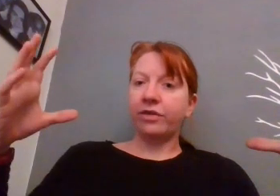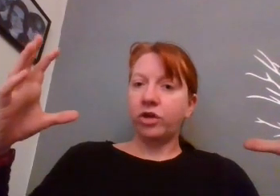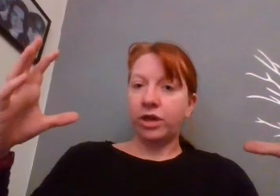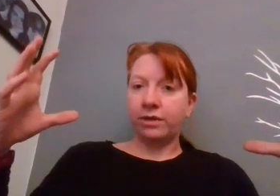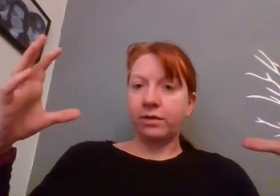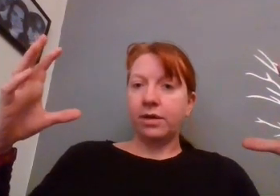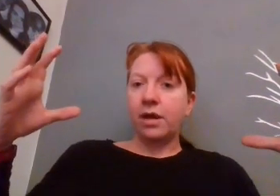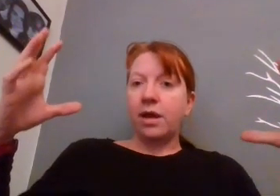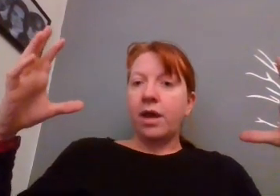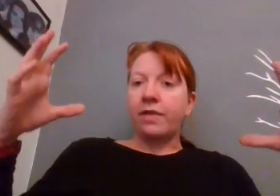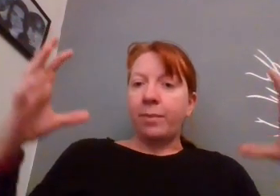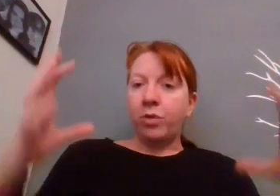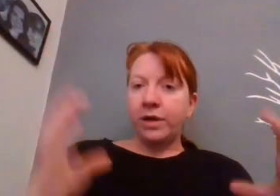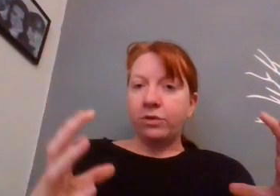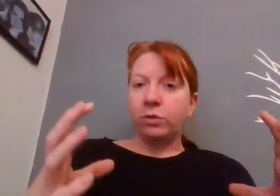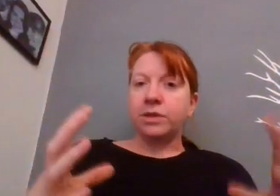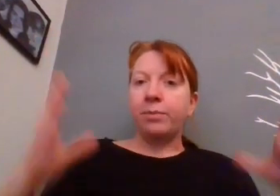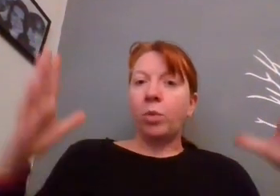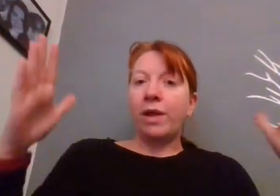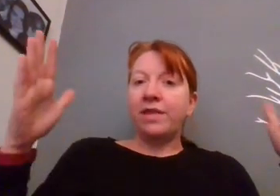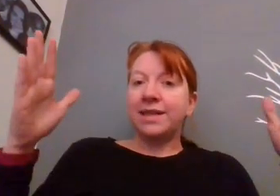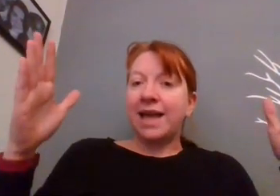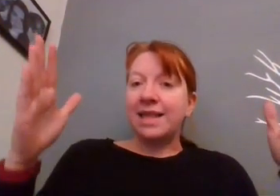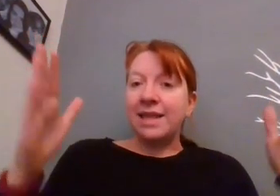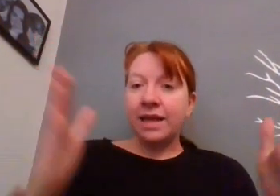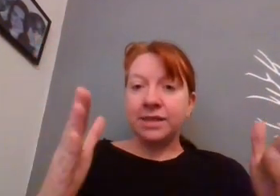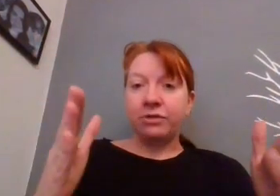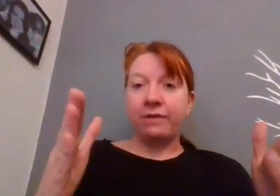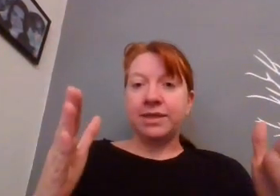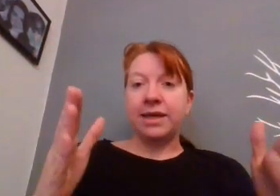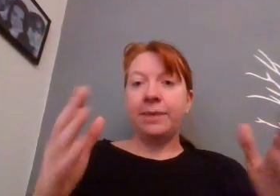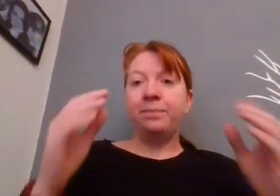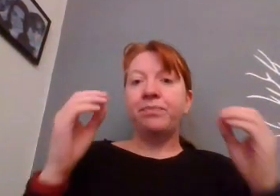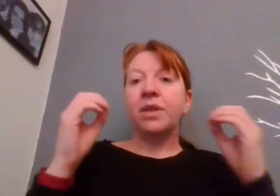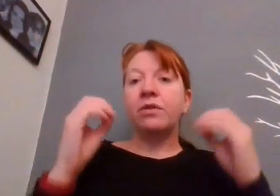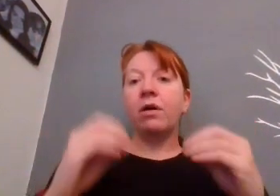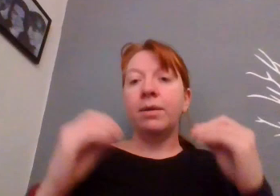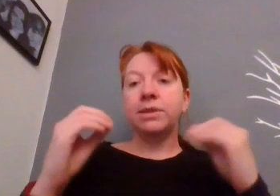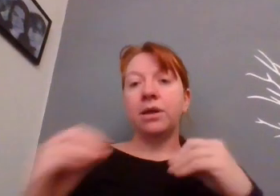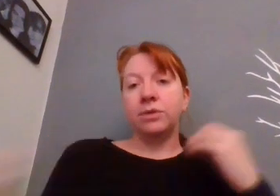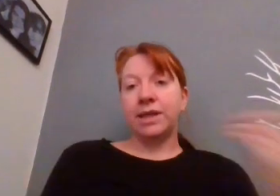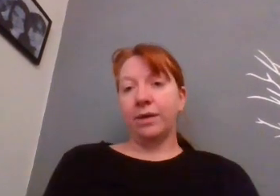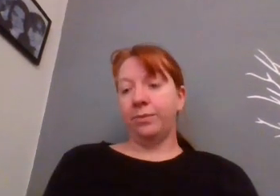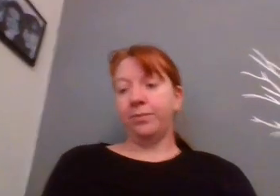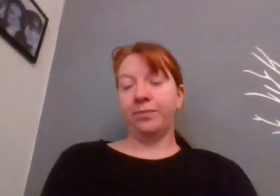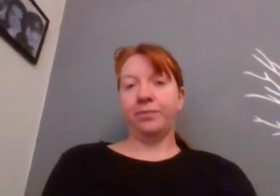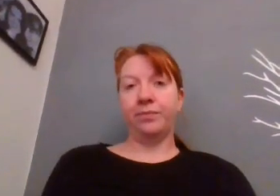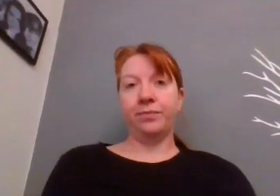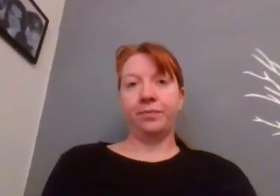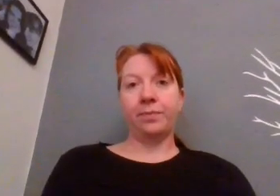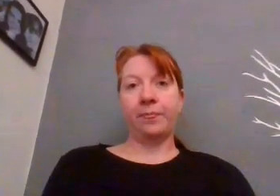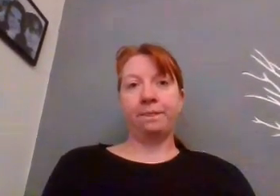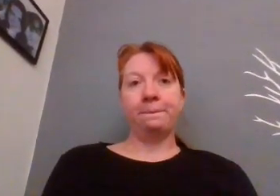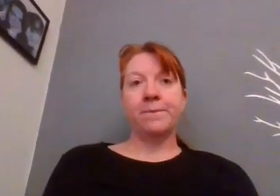just like the sheet. They're pulling it towards them. But when things get near to gravity, time slows down.